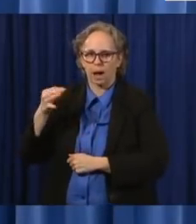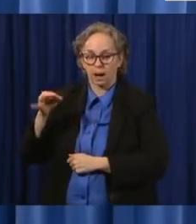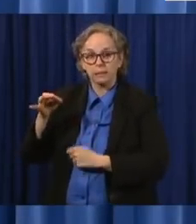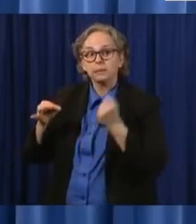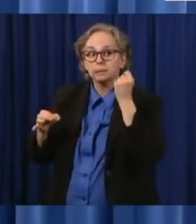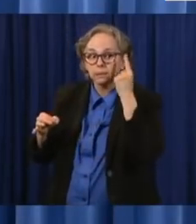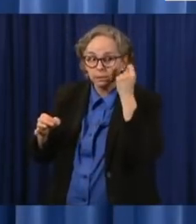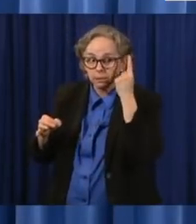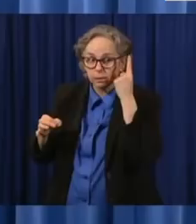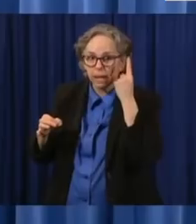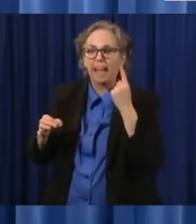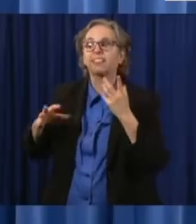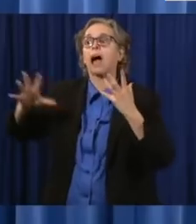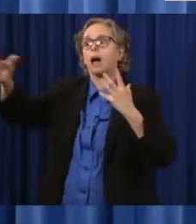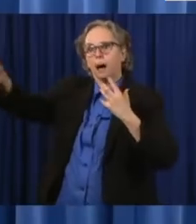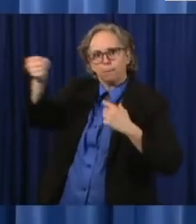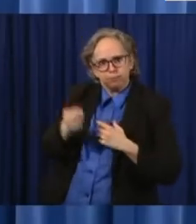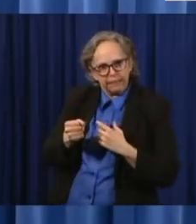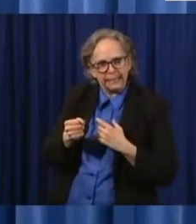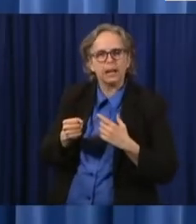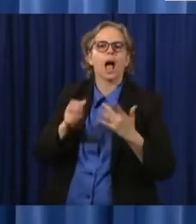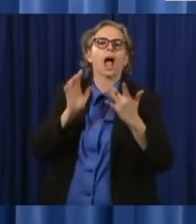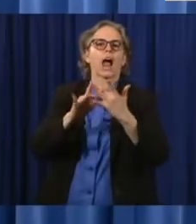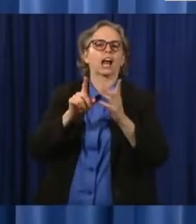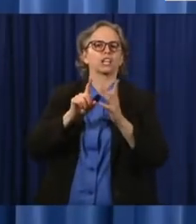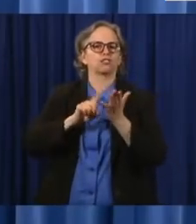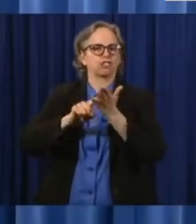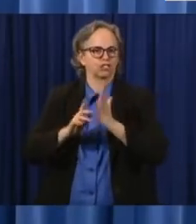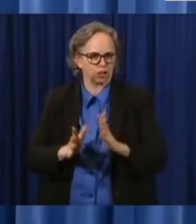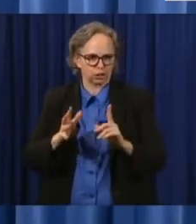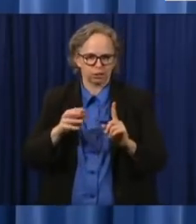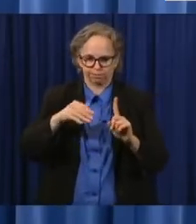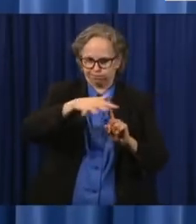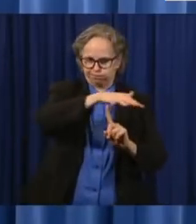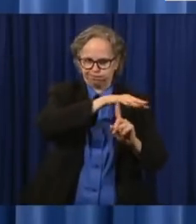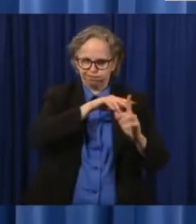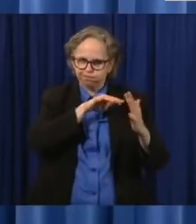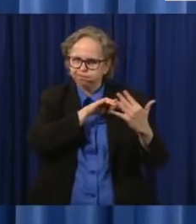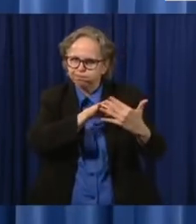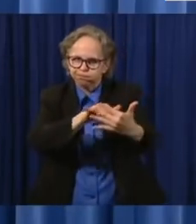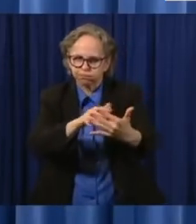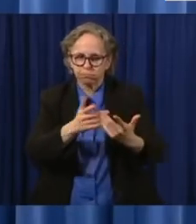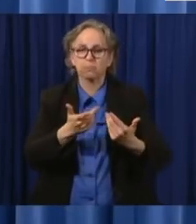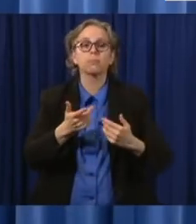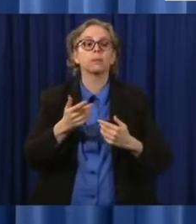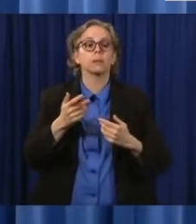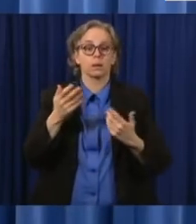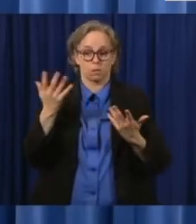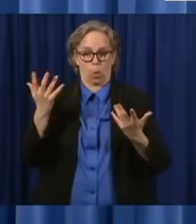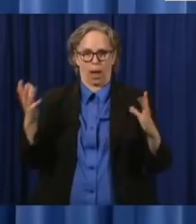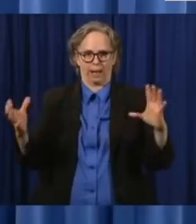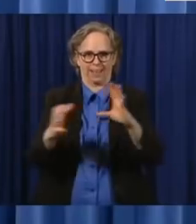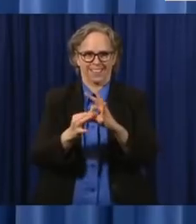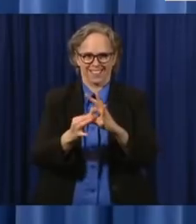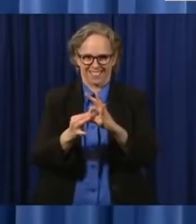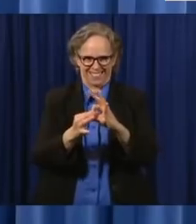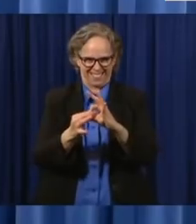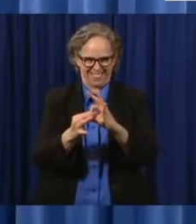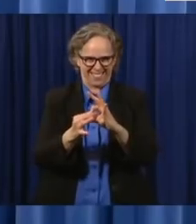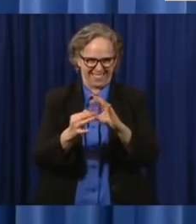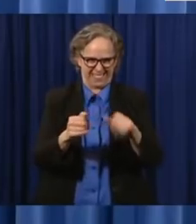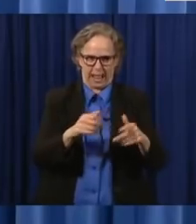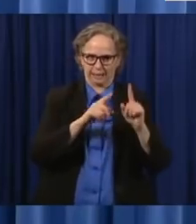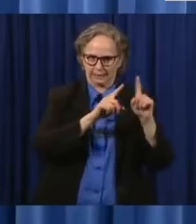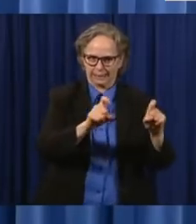doing tracing. At the same time you're doing the testing, and of course tracing. If it's